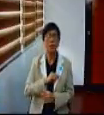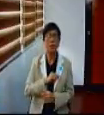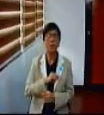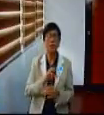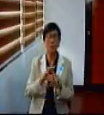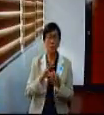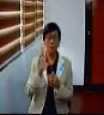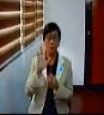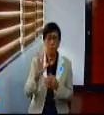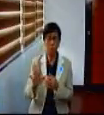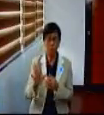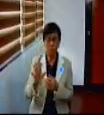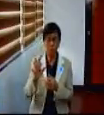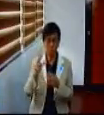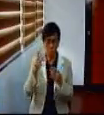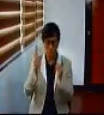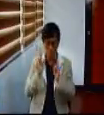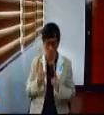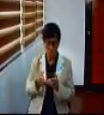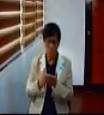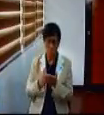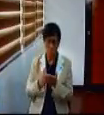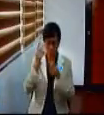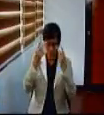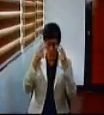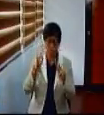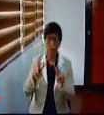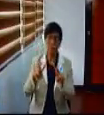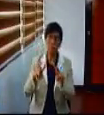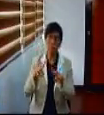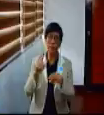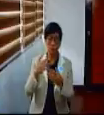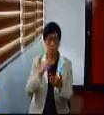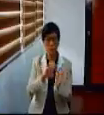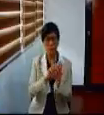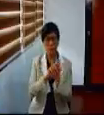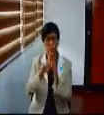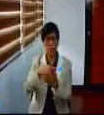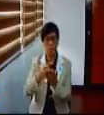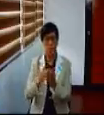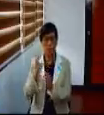of human rights violation, example, in one part of the world,